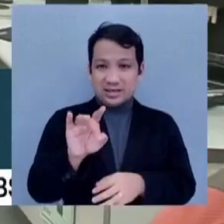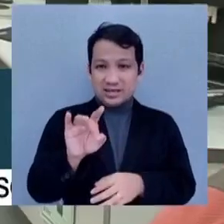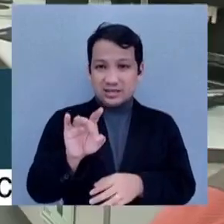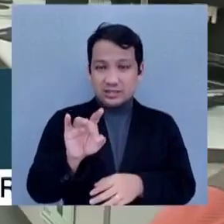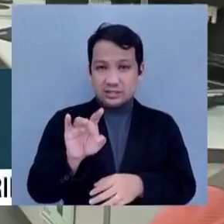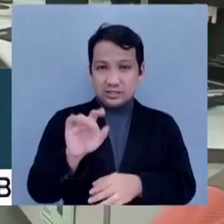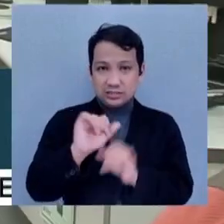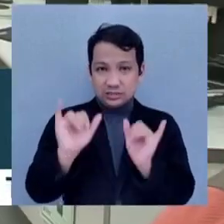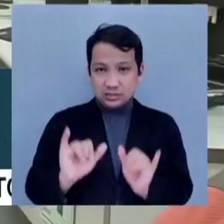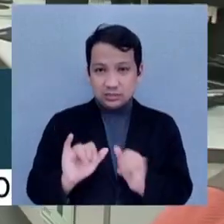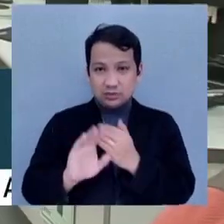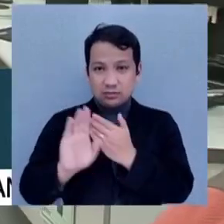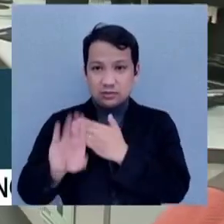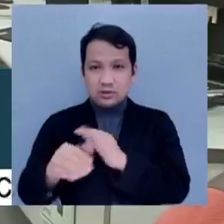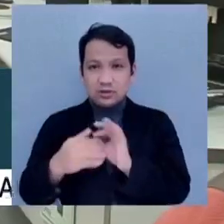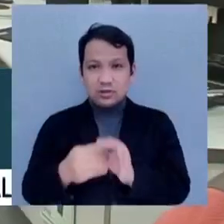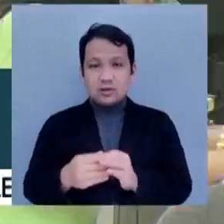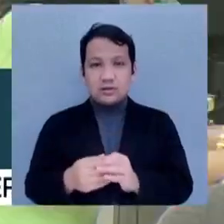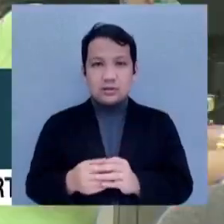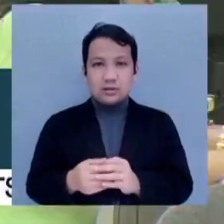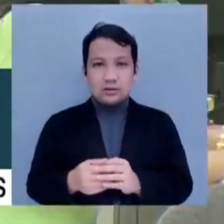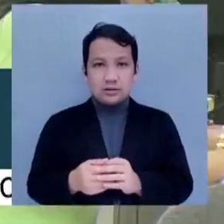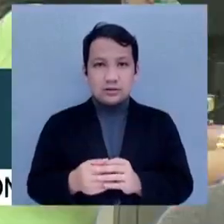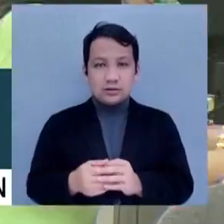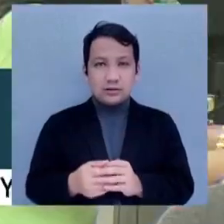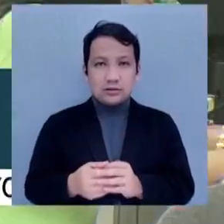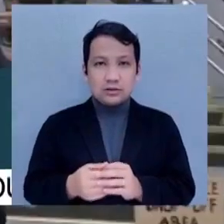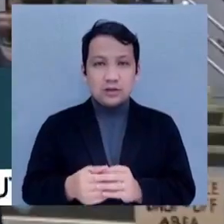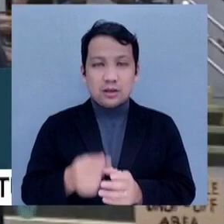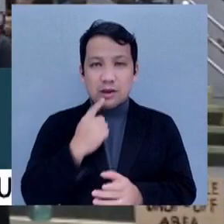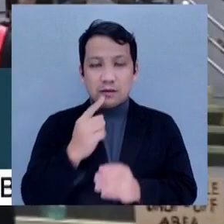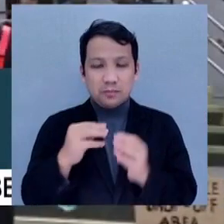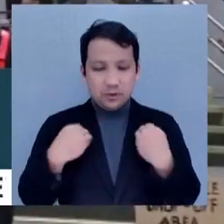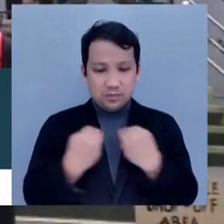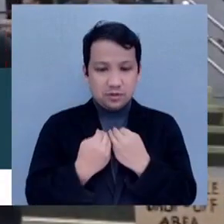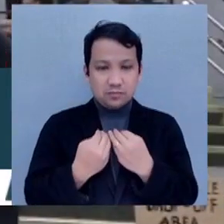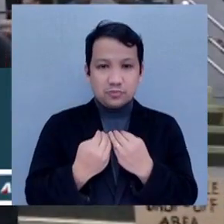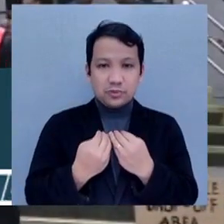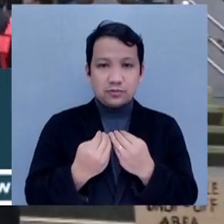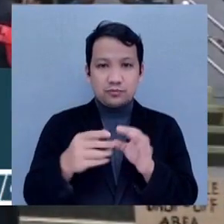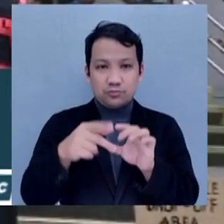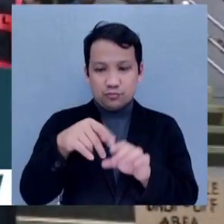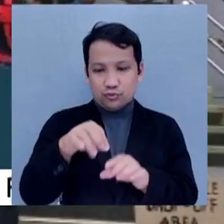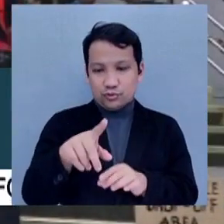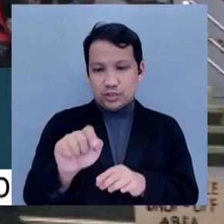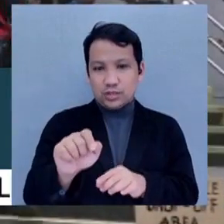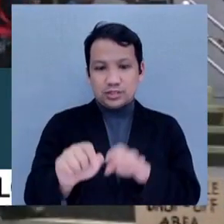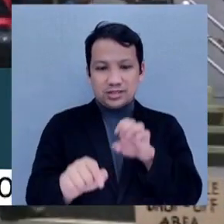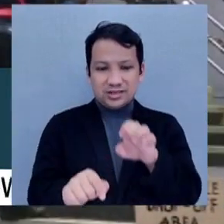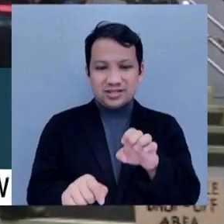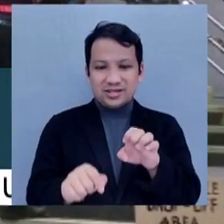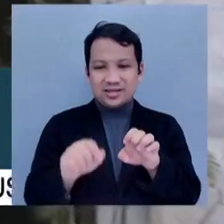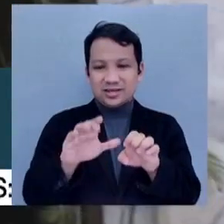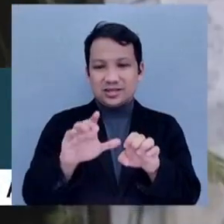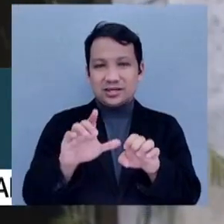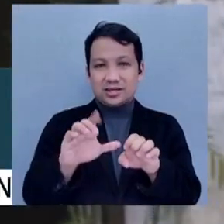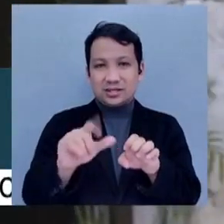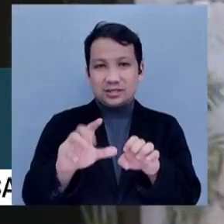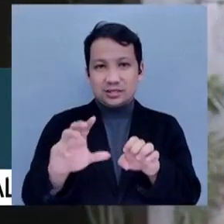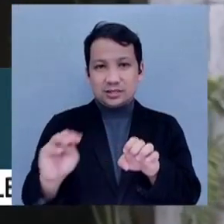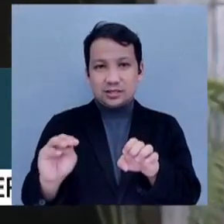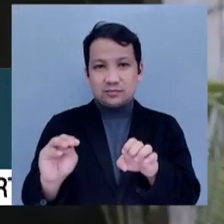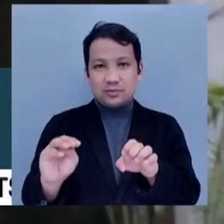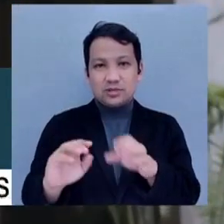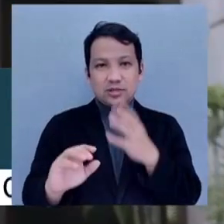Its corporate website, the member portal, and the e-claims. The state insurer and DICT have not yet identified the